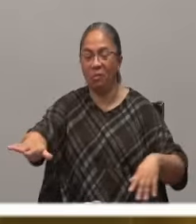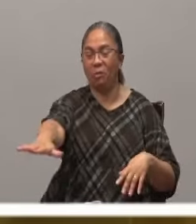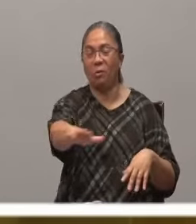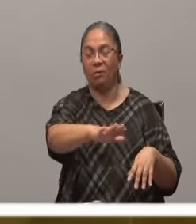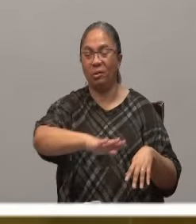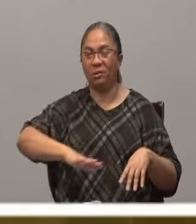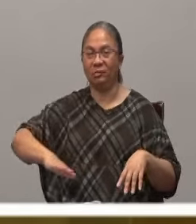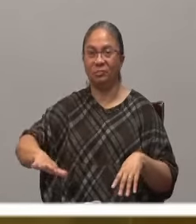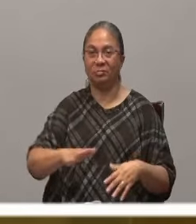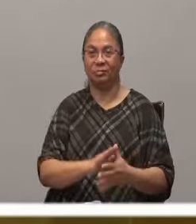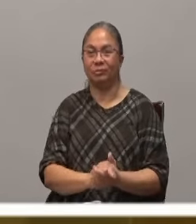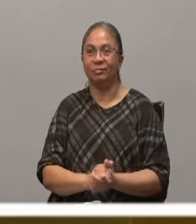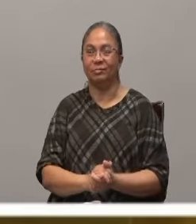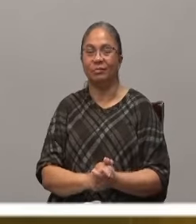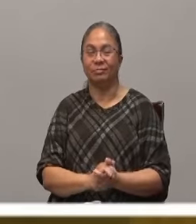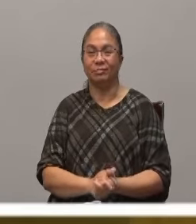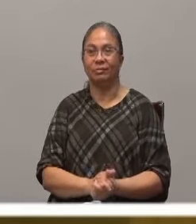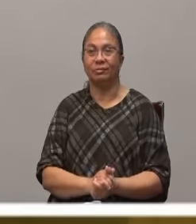it."